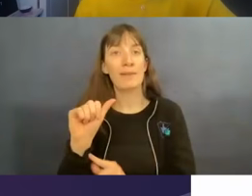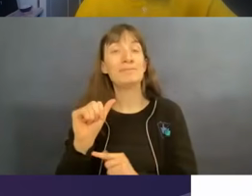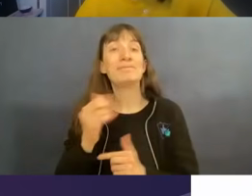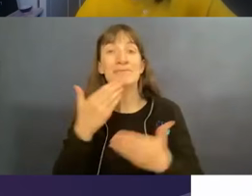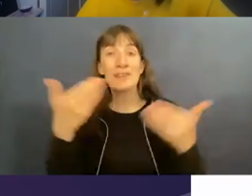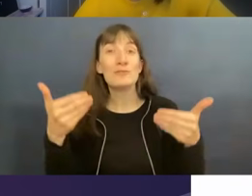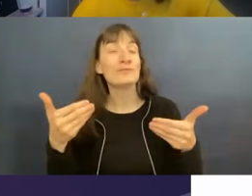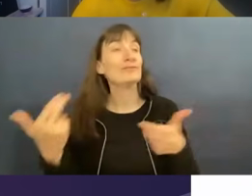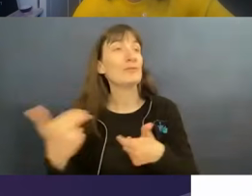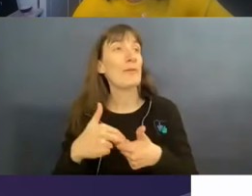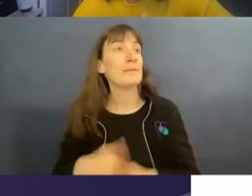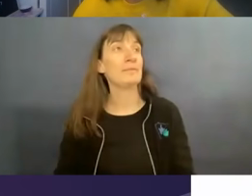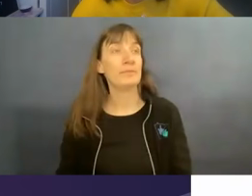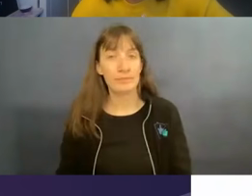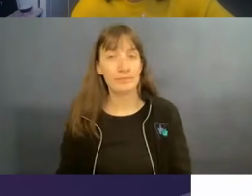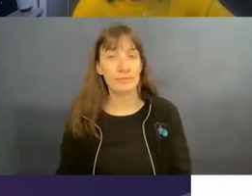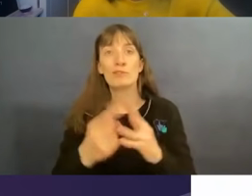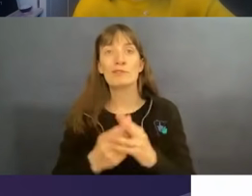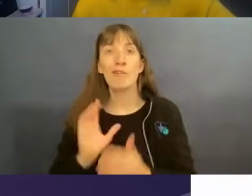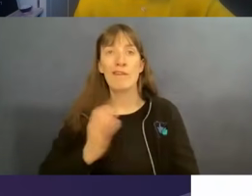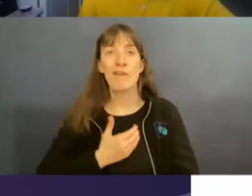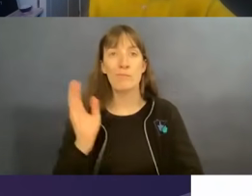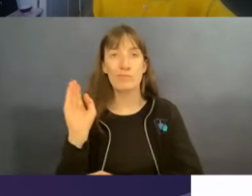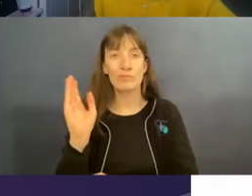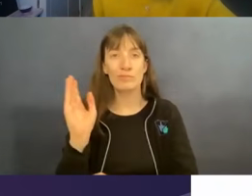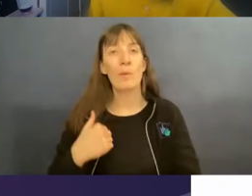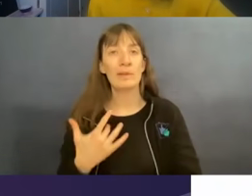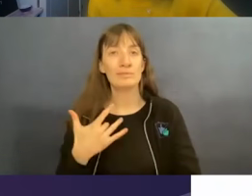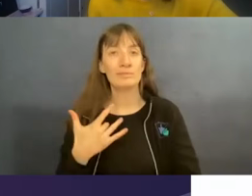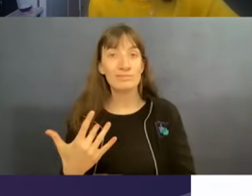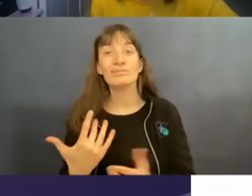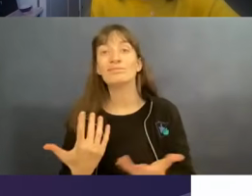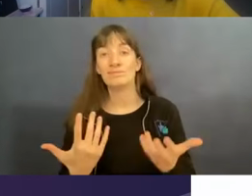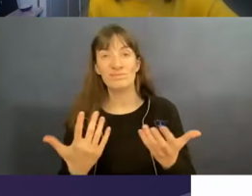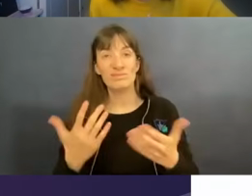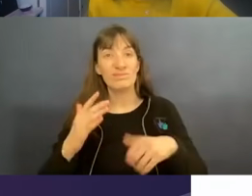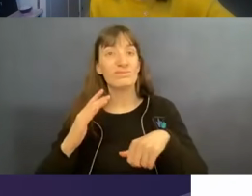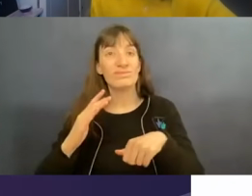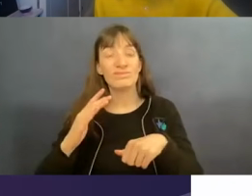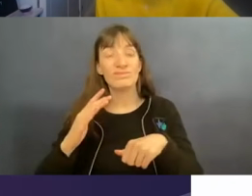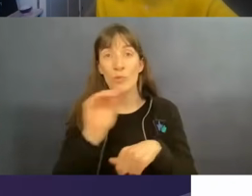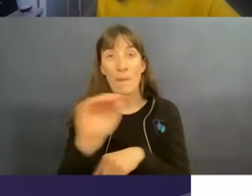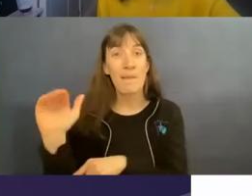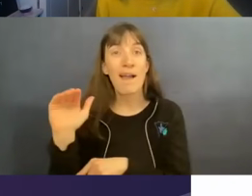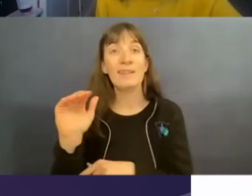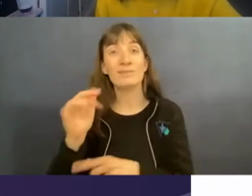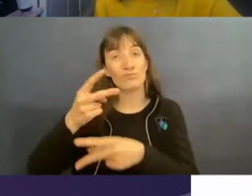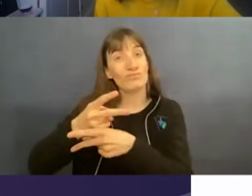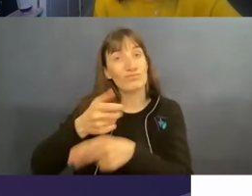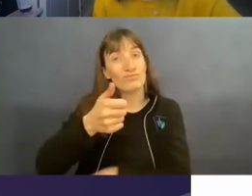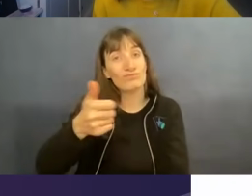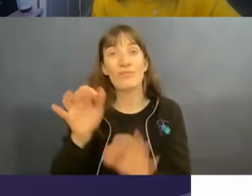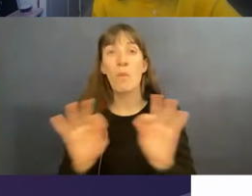So at the beginning of all of our webinars, we do like to have this reminder to take care of yourself,